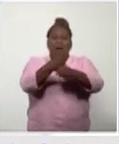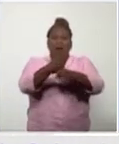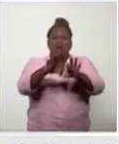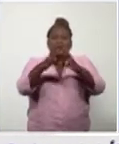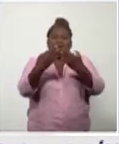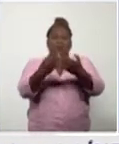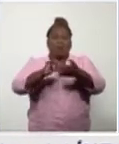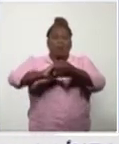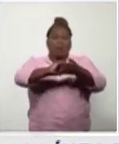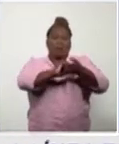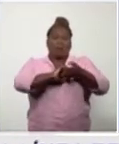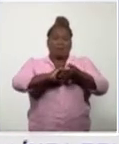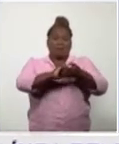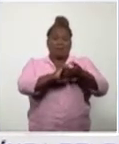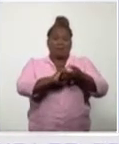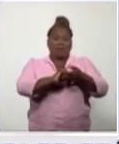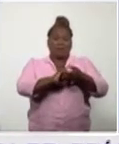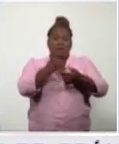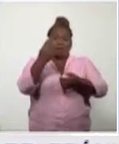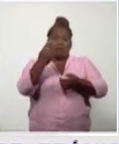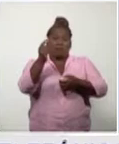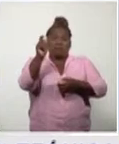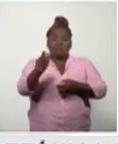deceased. We are talking about a